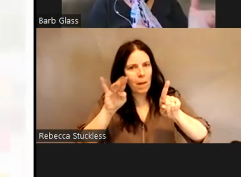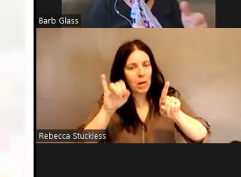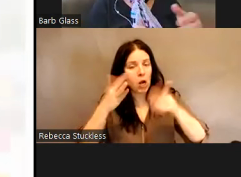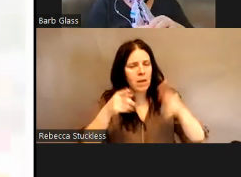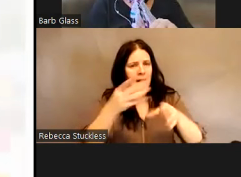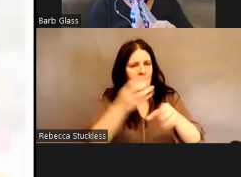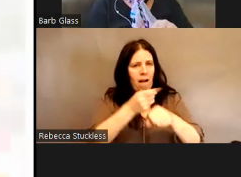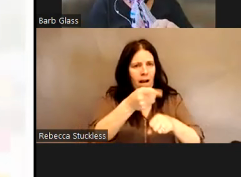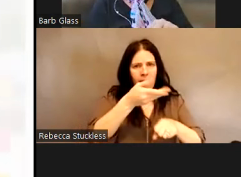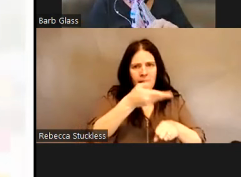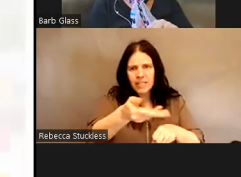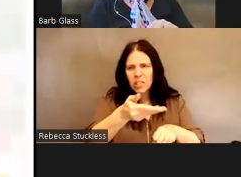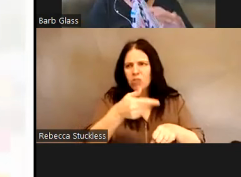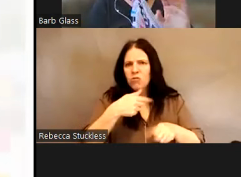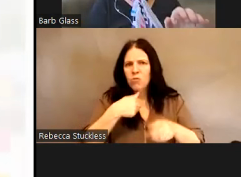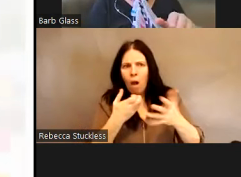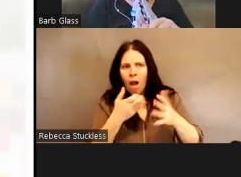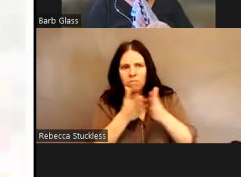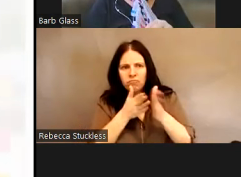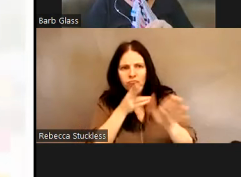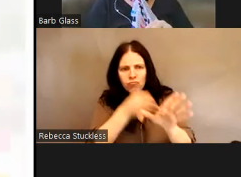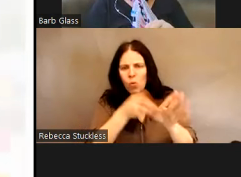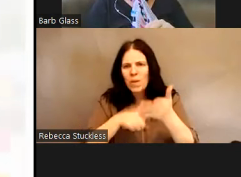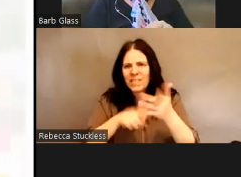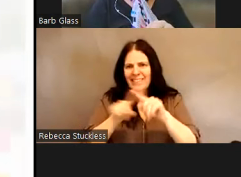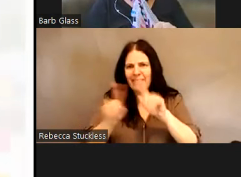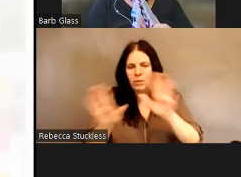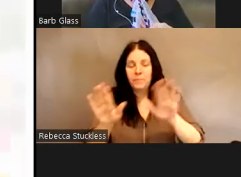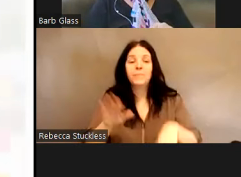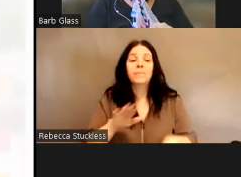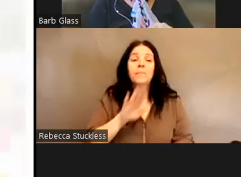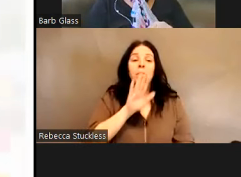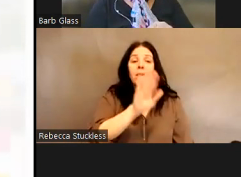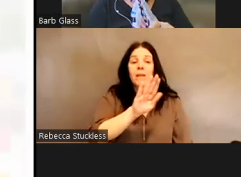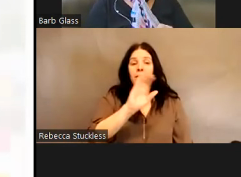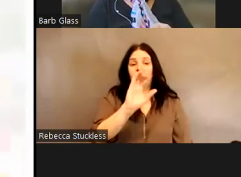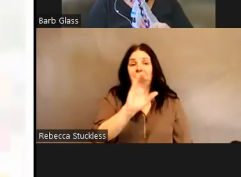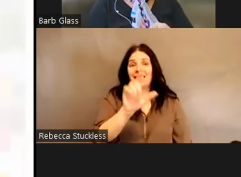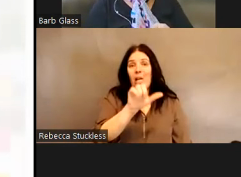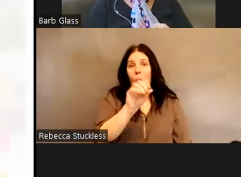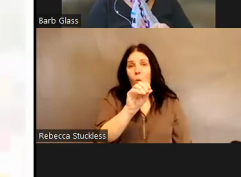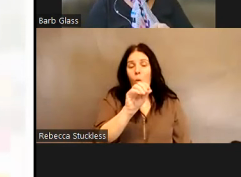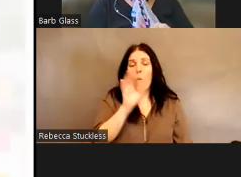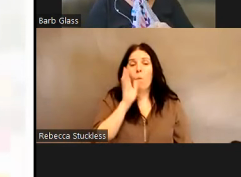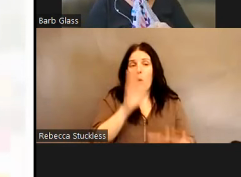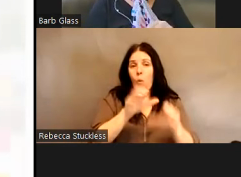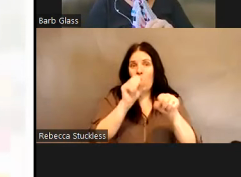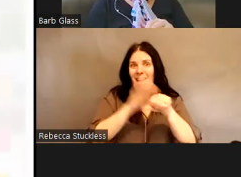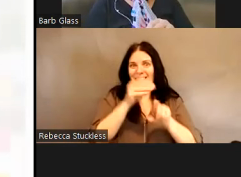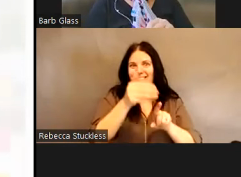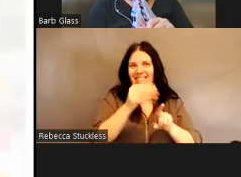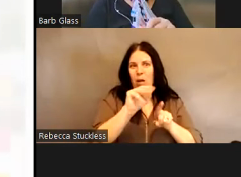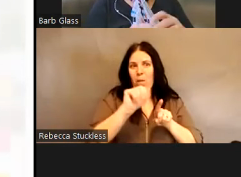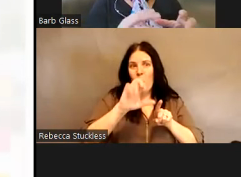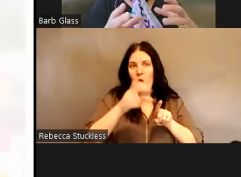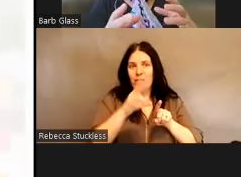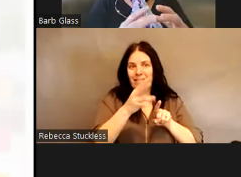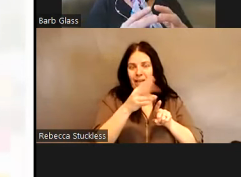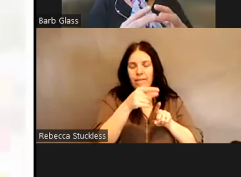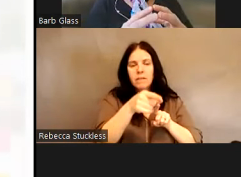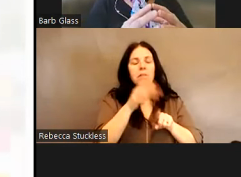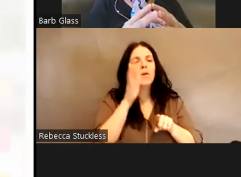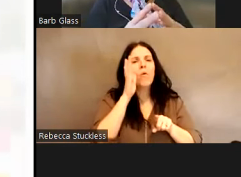and interested in going to this webinar. So CLO's webinar on March 7th is going to